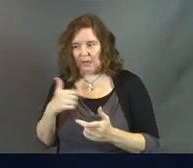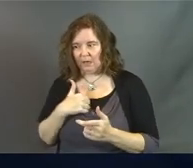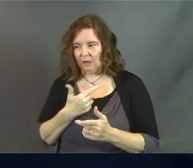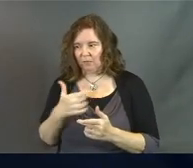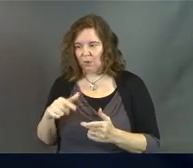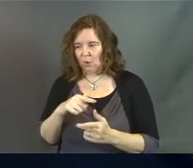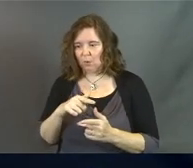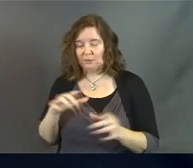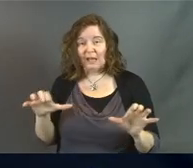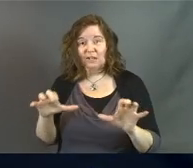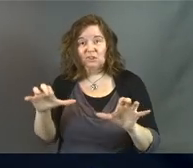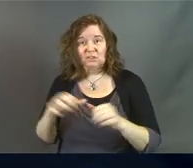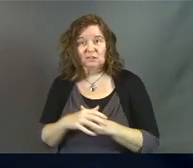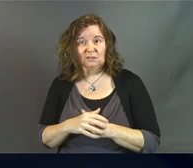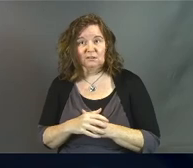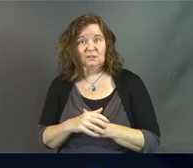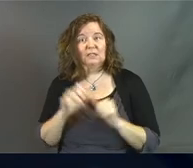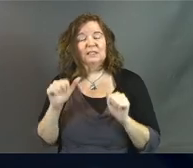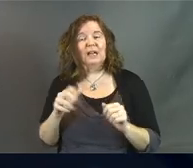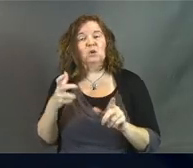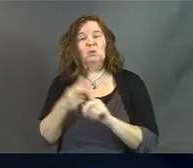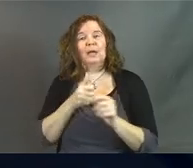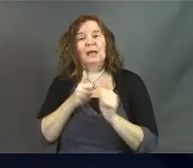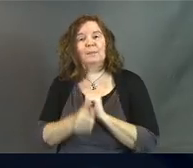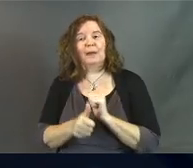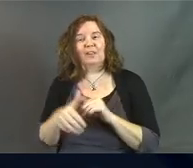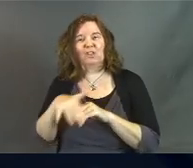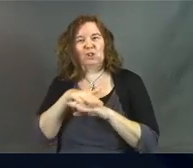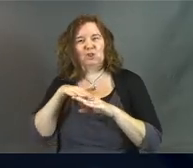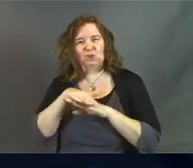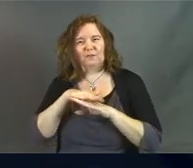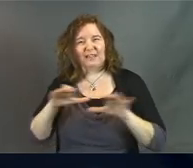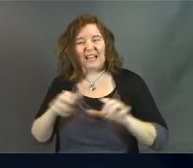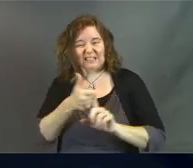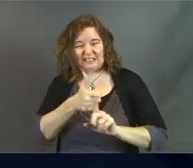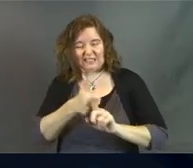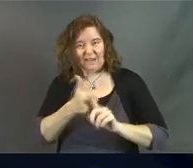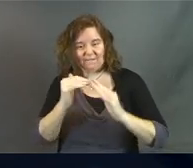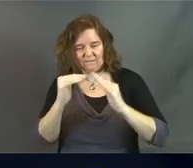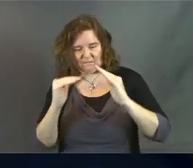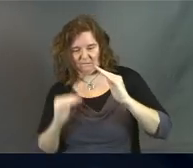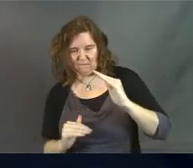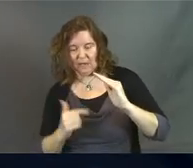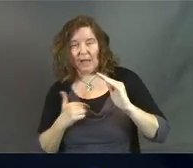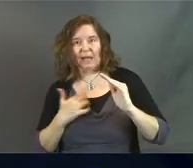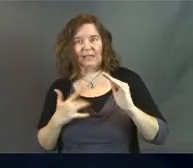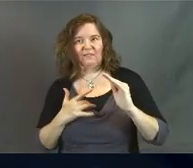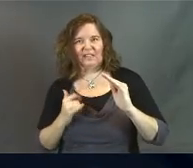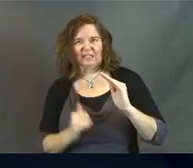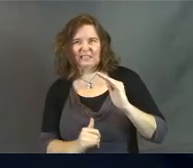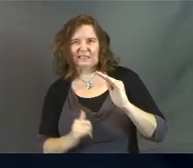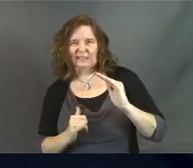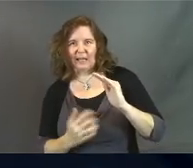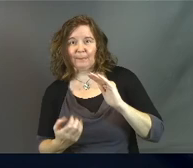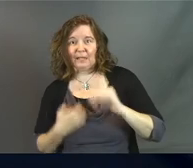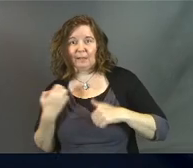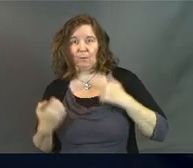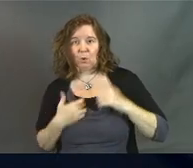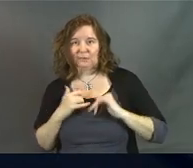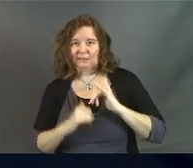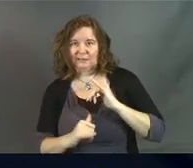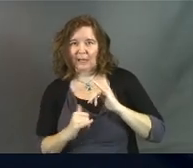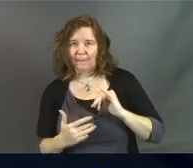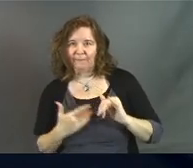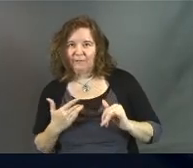empathize with any of those actions? Can you get past the surface of the action that was taken and say, I can feel some of the emotions that this